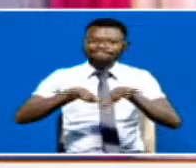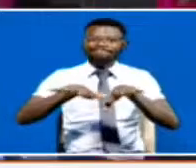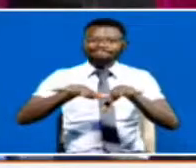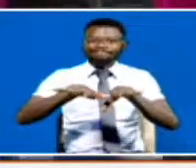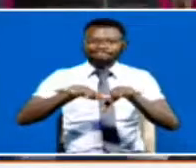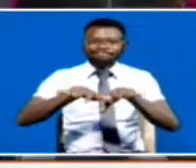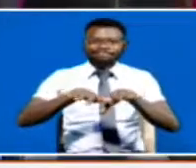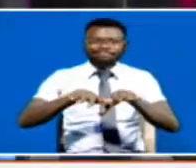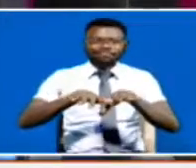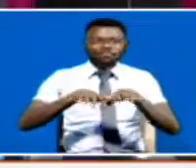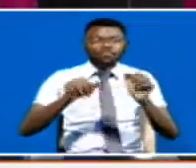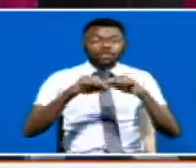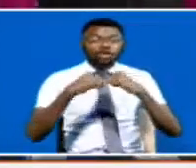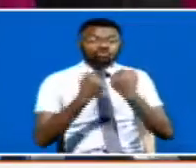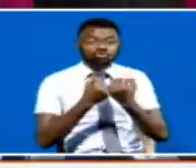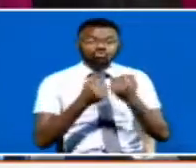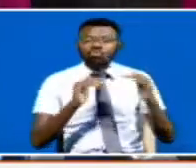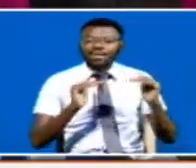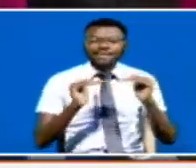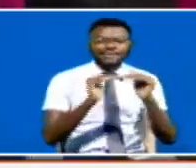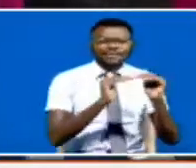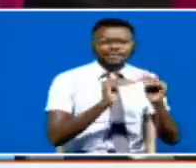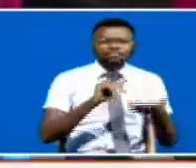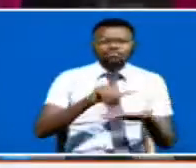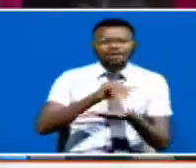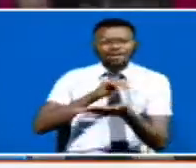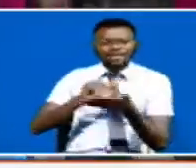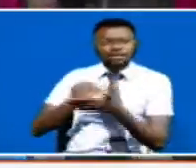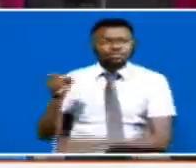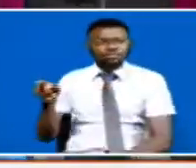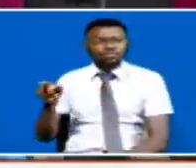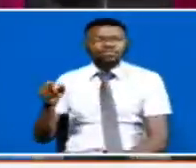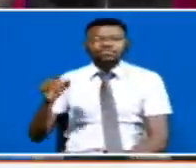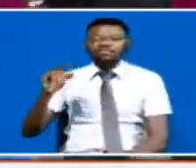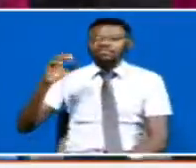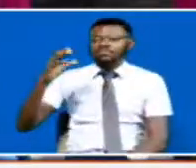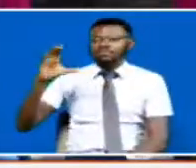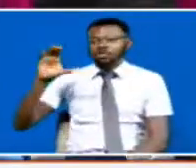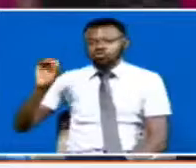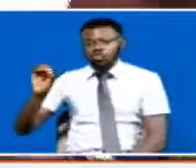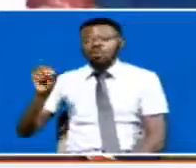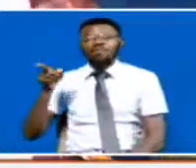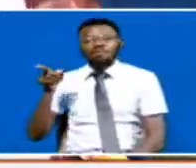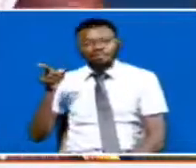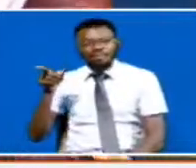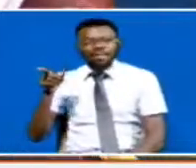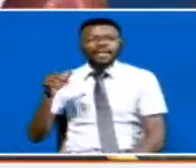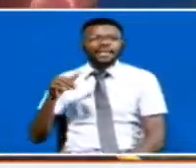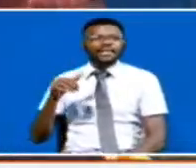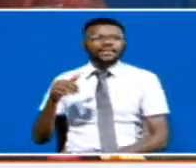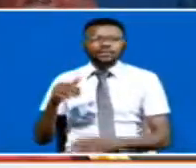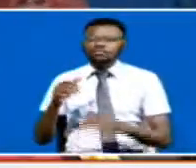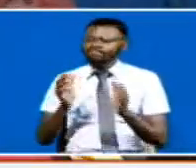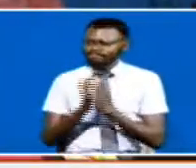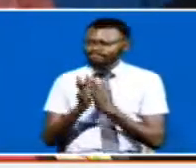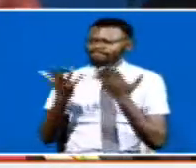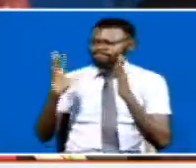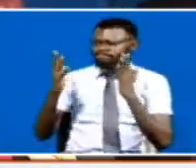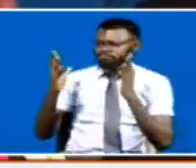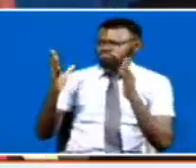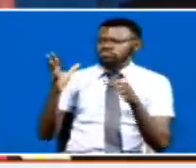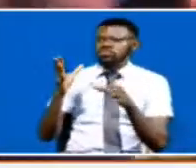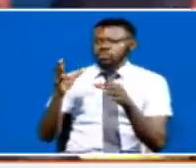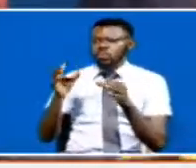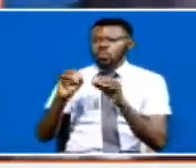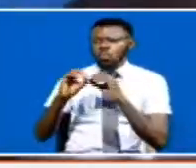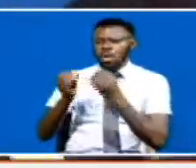nataka. Social Justice Center's Traveling Theater Chief Executive Officer Charles Gashanga lauded the organization,